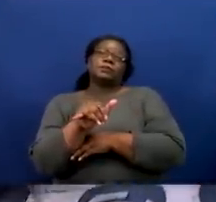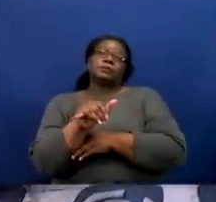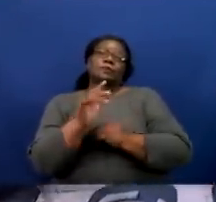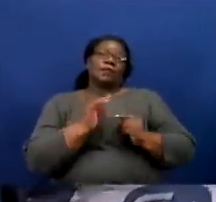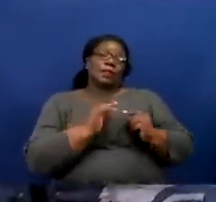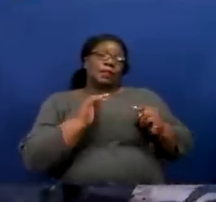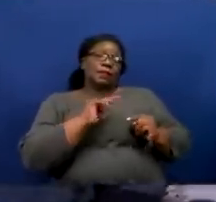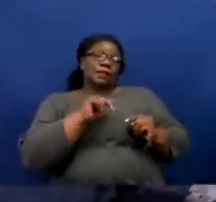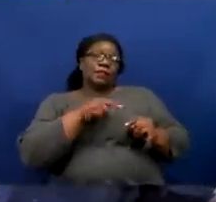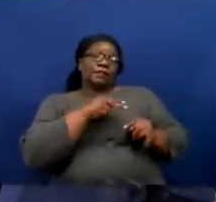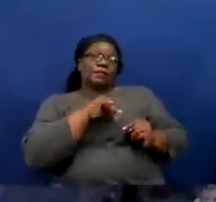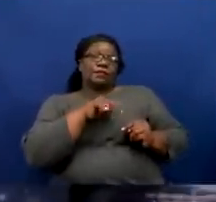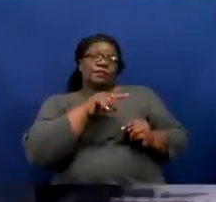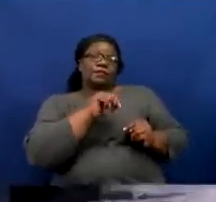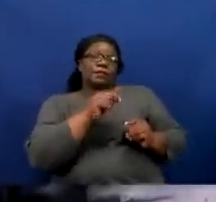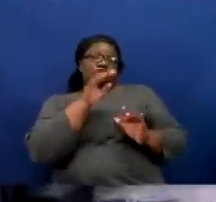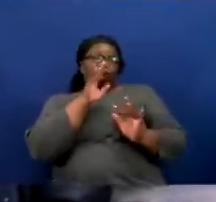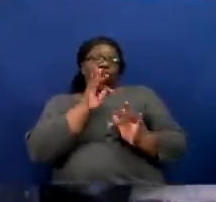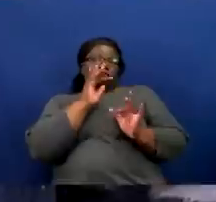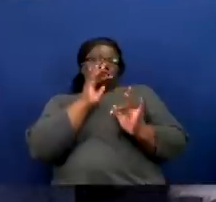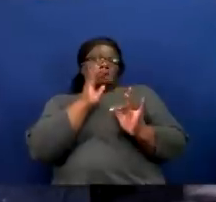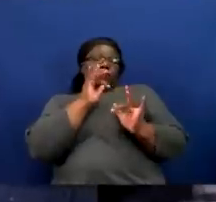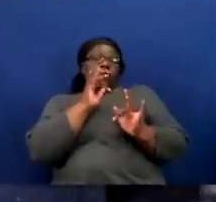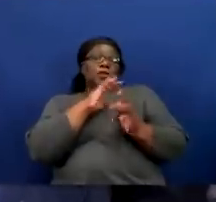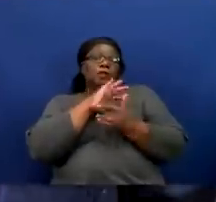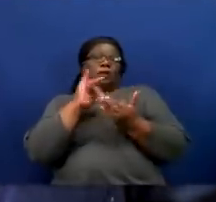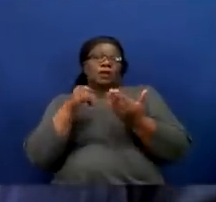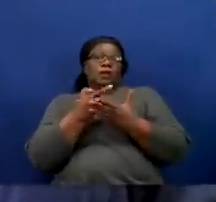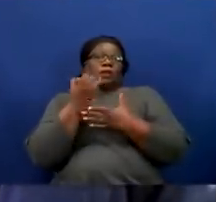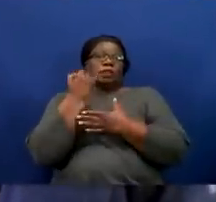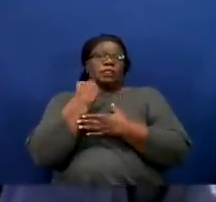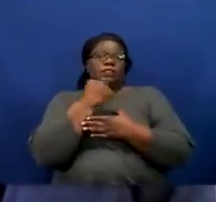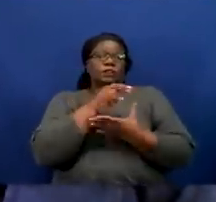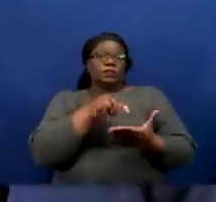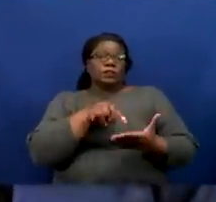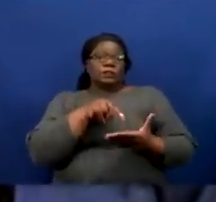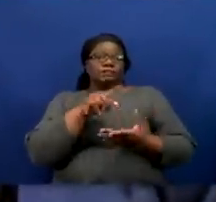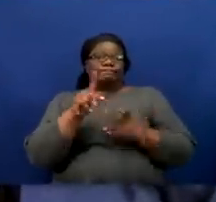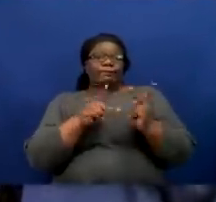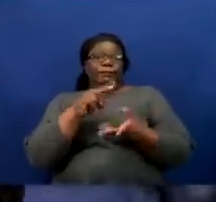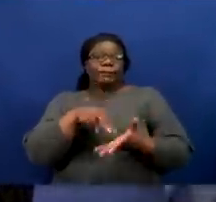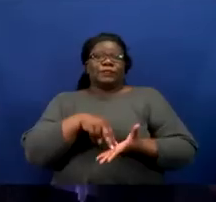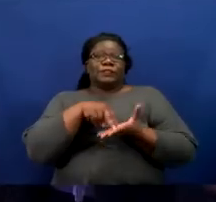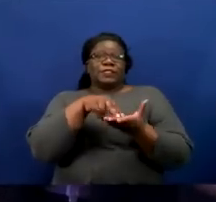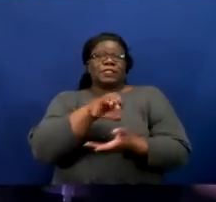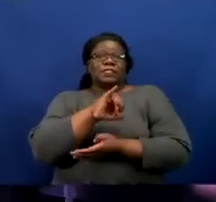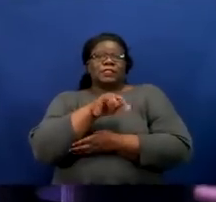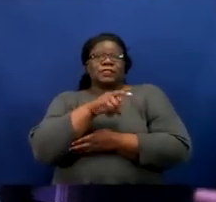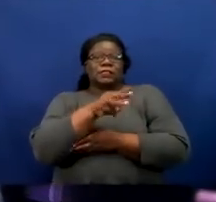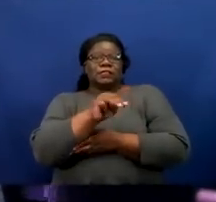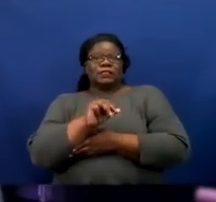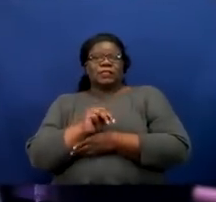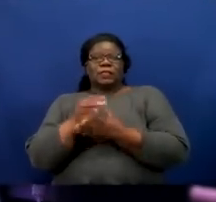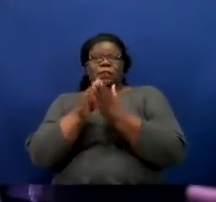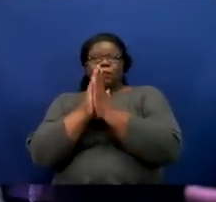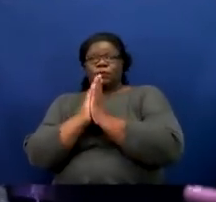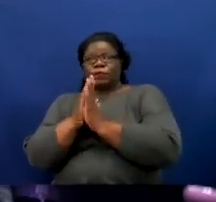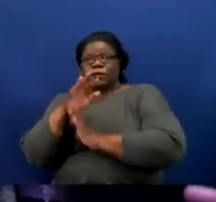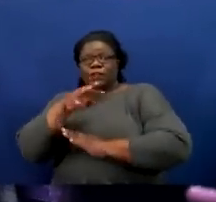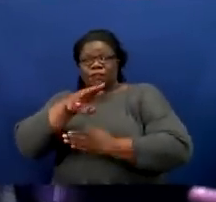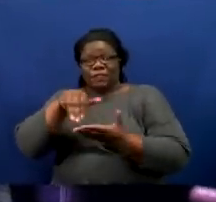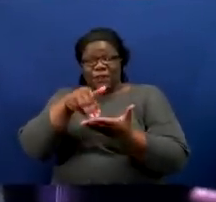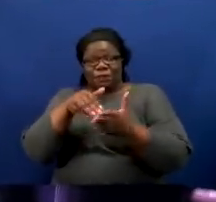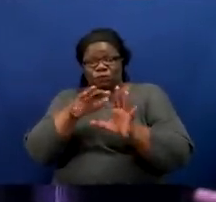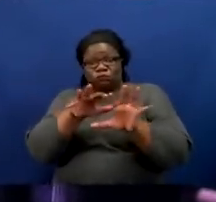Opposite the Levites, the priests blew their trumpets, and all the Israelites were standing. Solomon consecrated the middle part of the courtyard